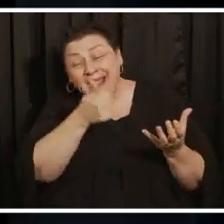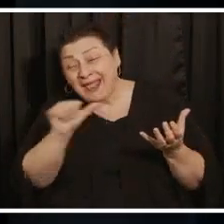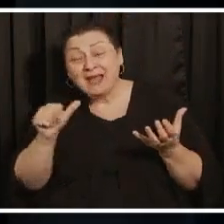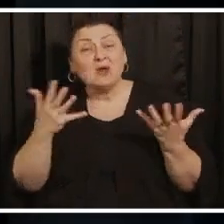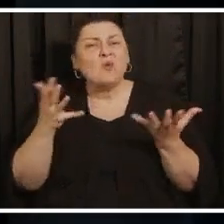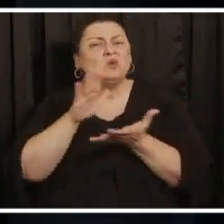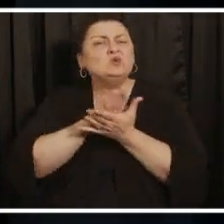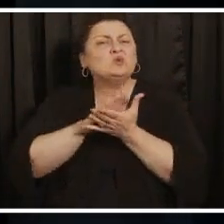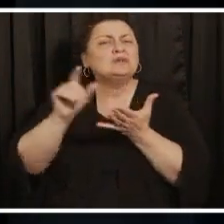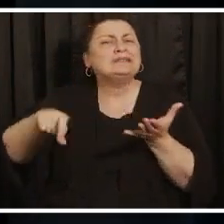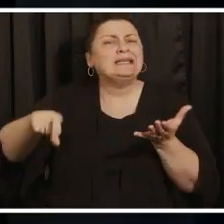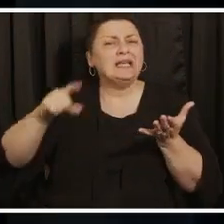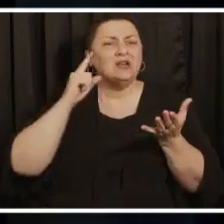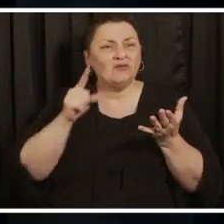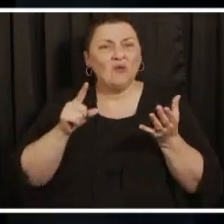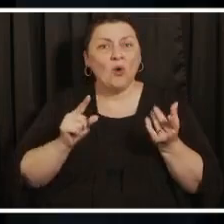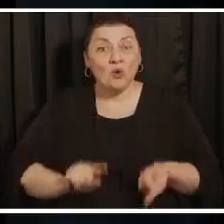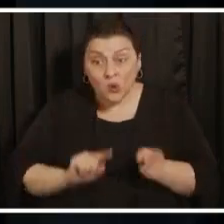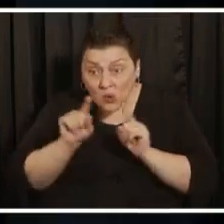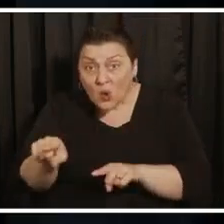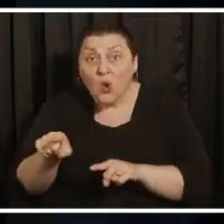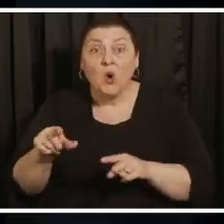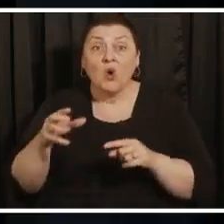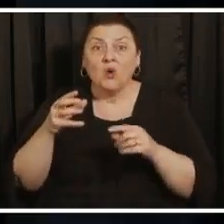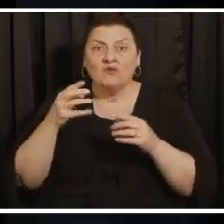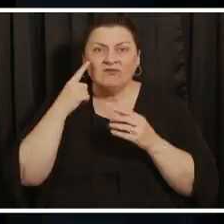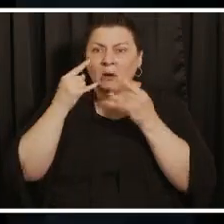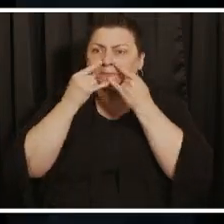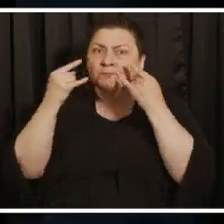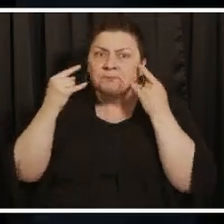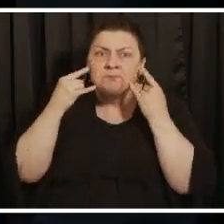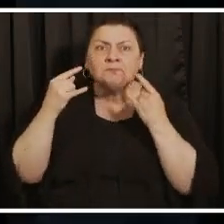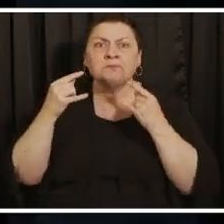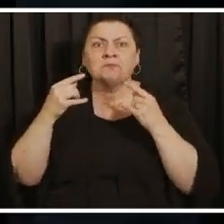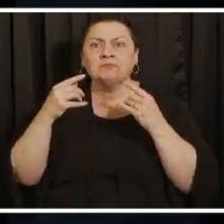learning, we are happy to help provide that.